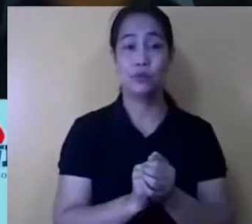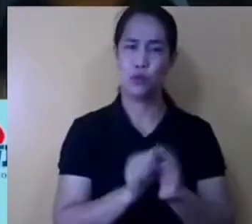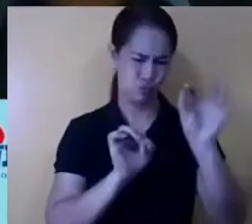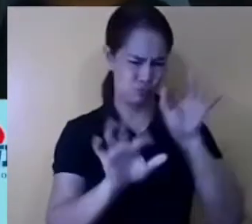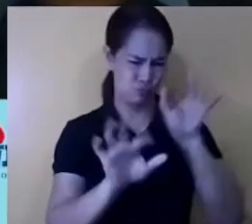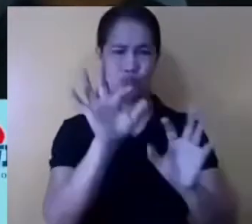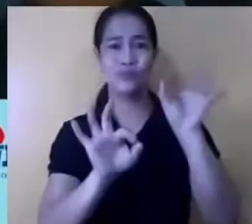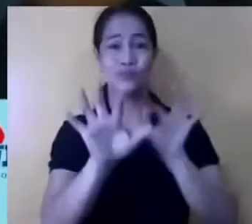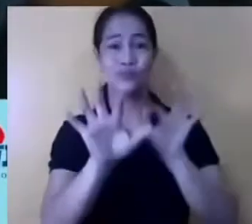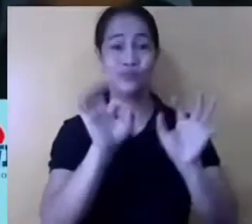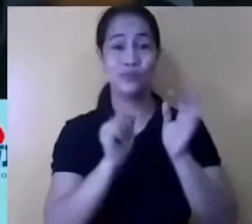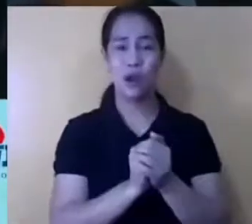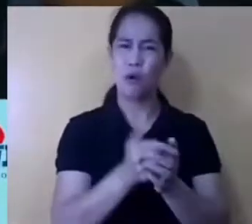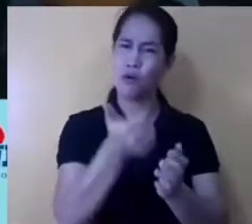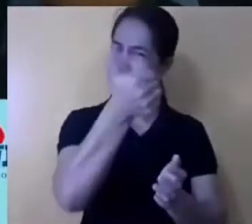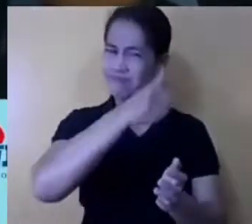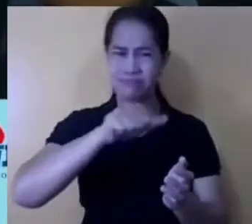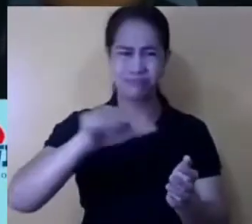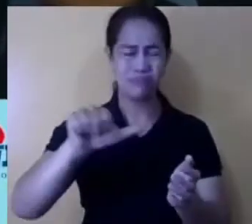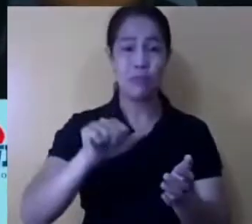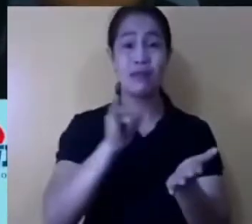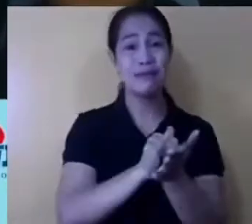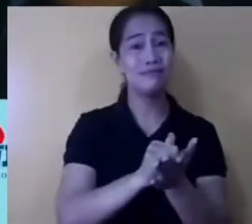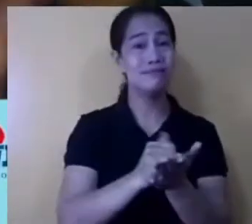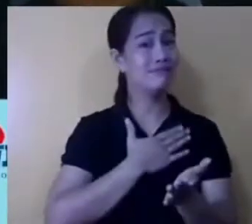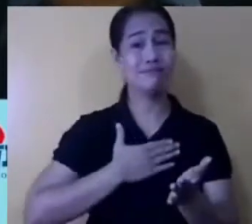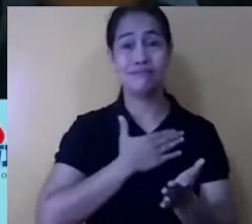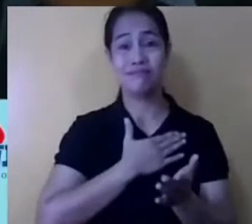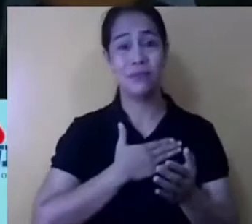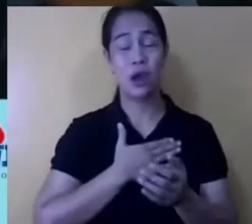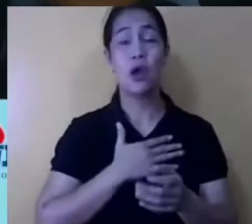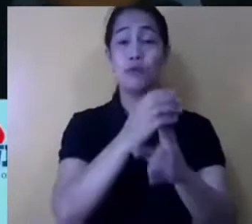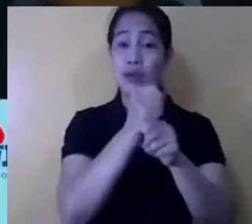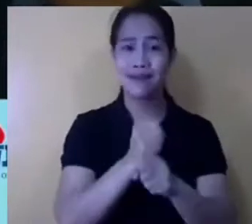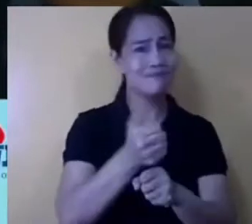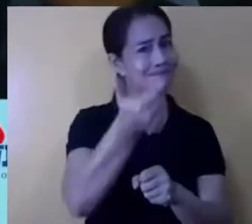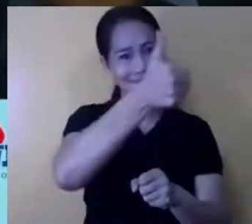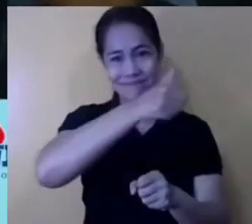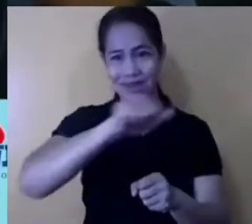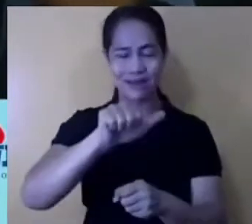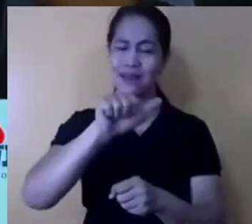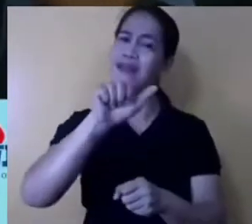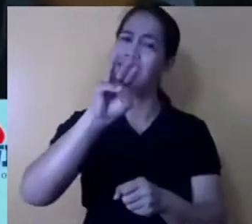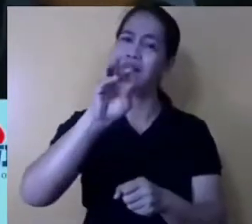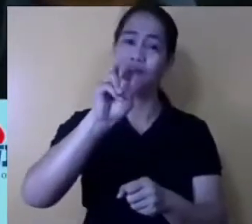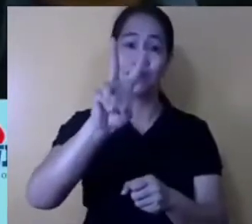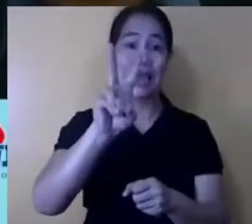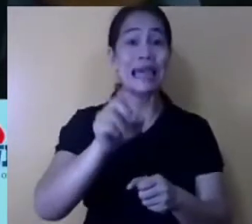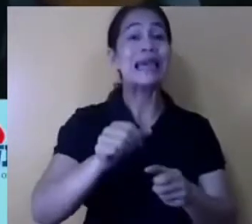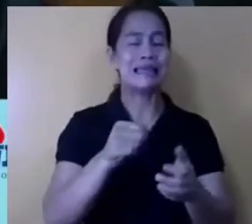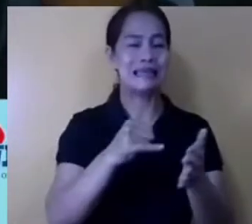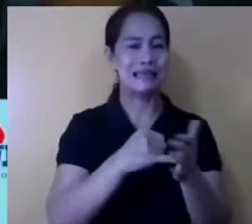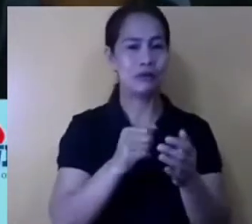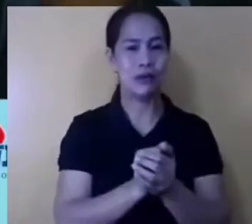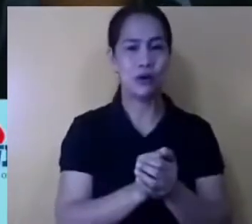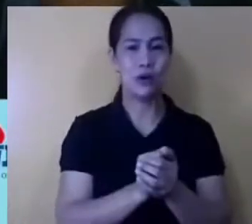choose or anything that you'd like to take from any of the MOVs. It is sequential, po,